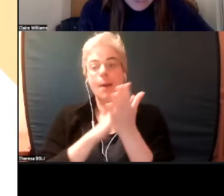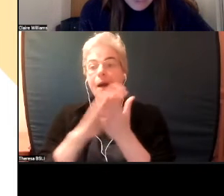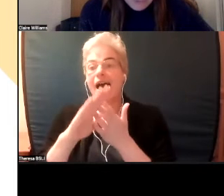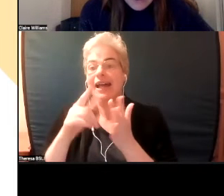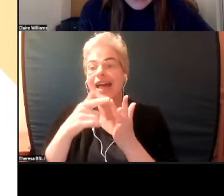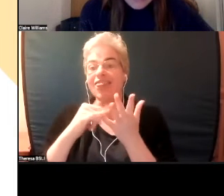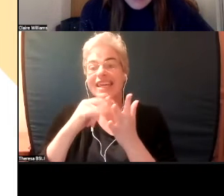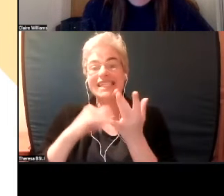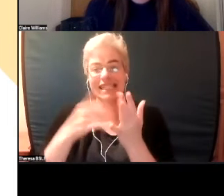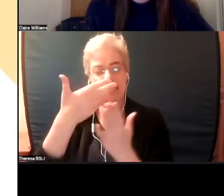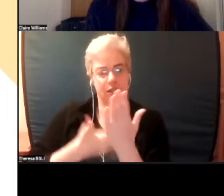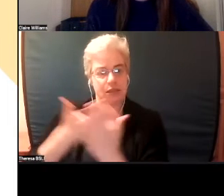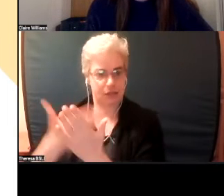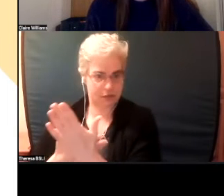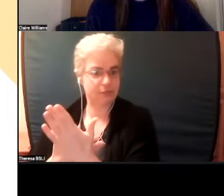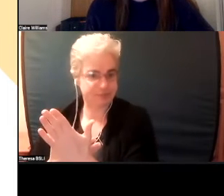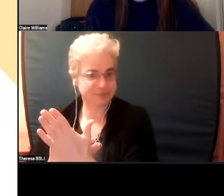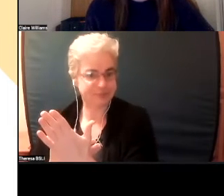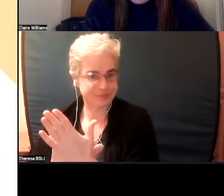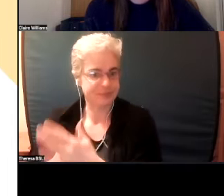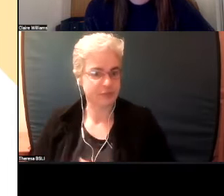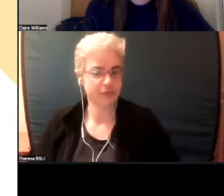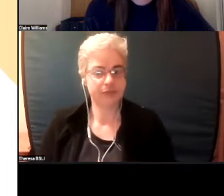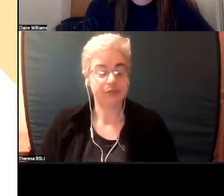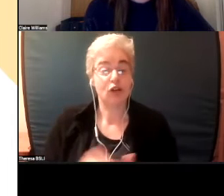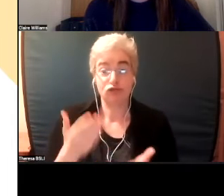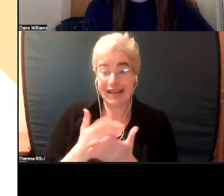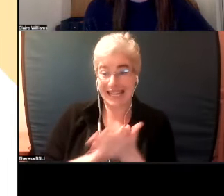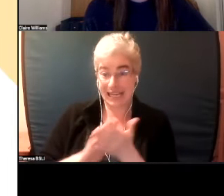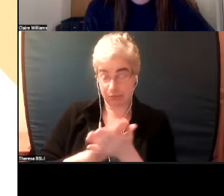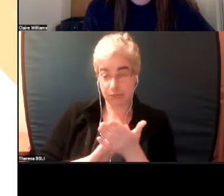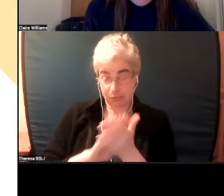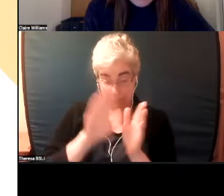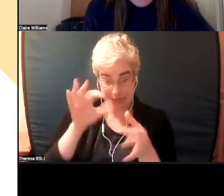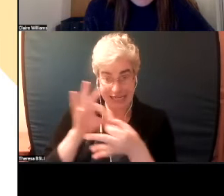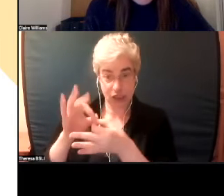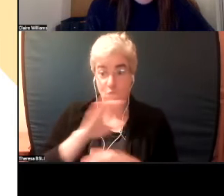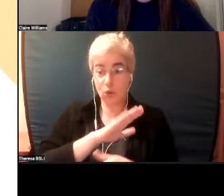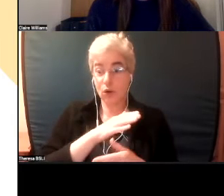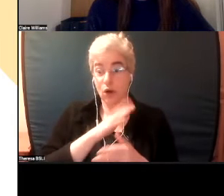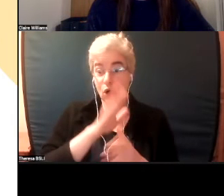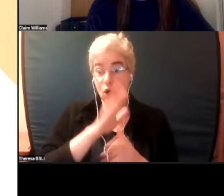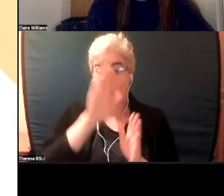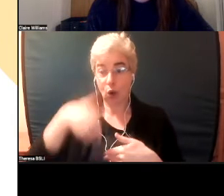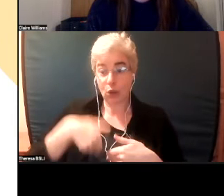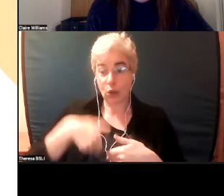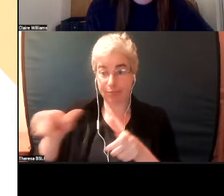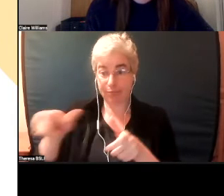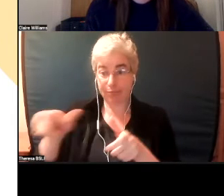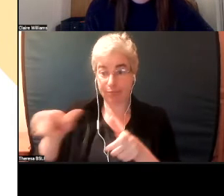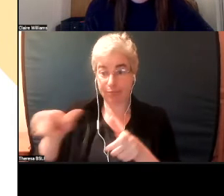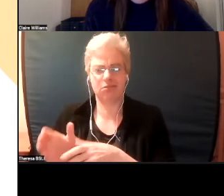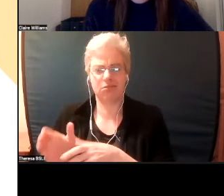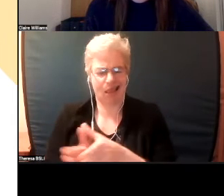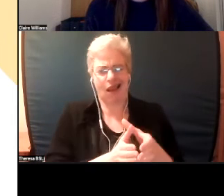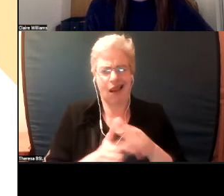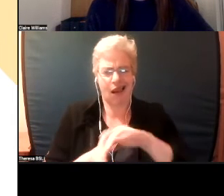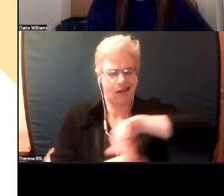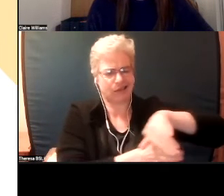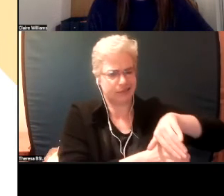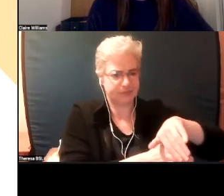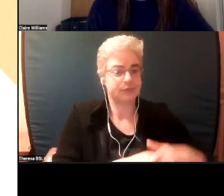models of autism have contributed to the subjugation of autistic individuals, and theology, I believe, has the resources